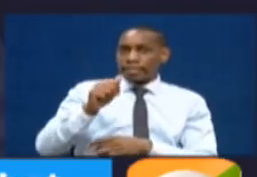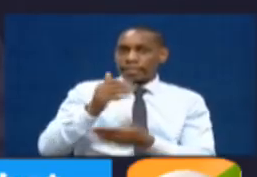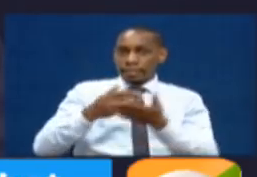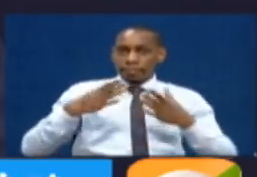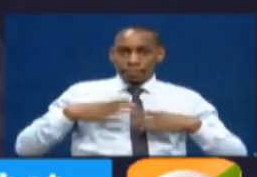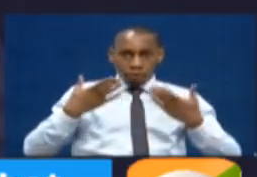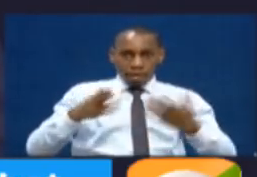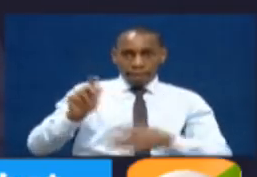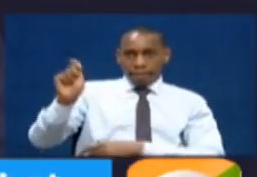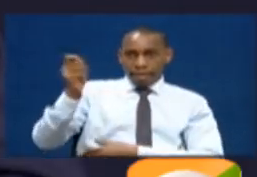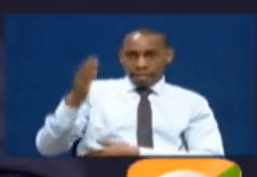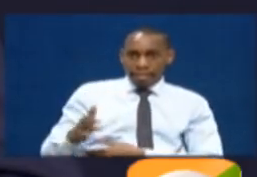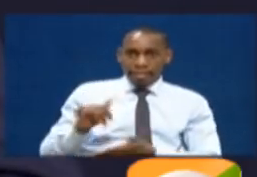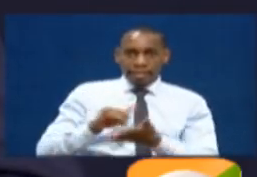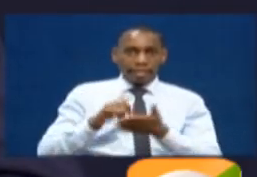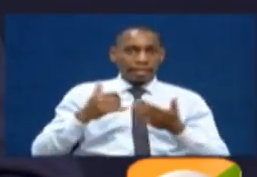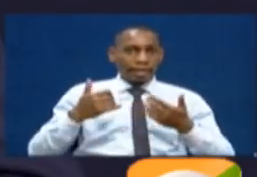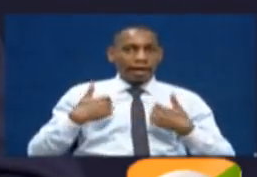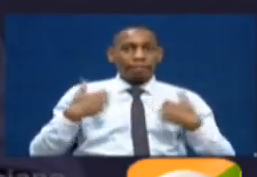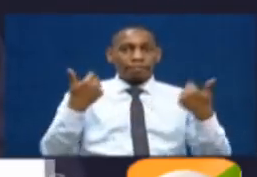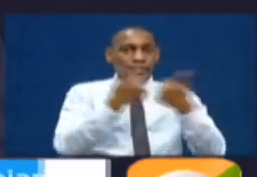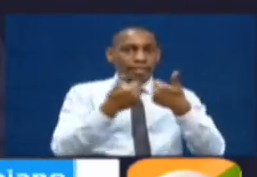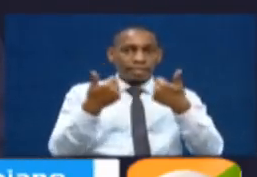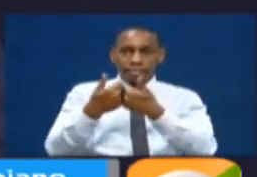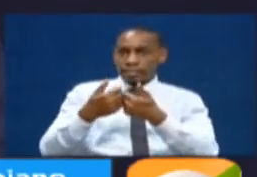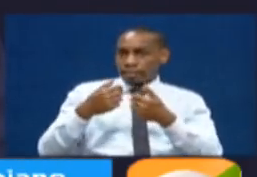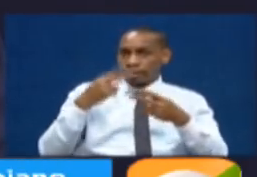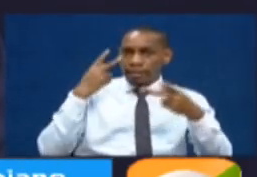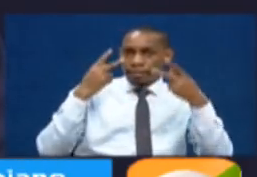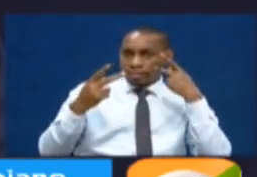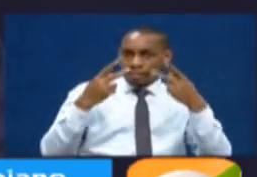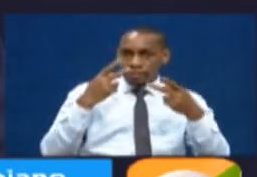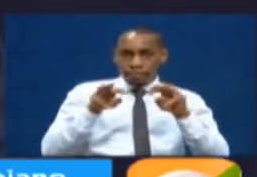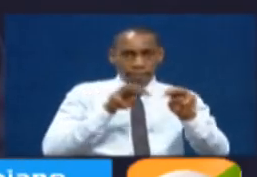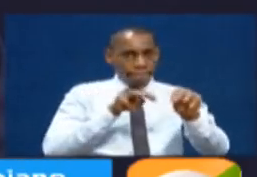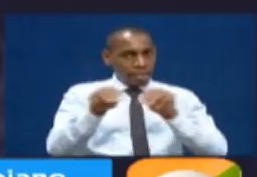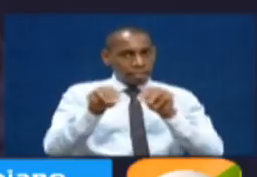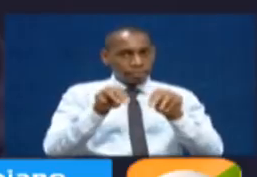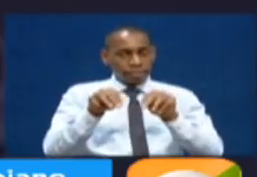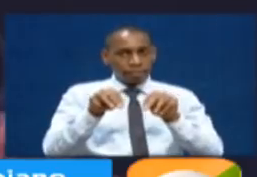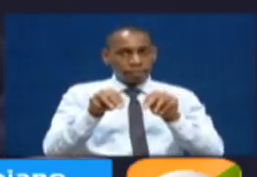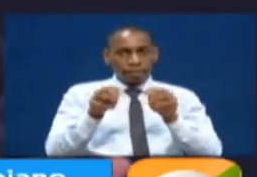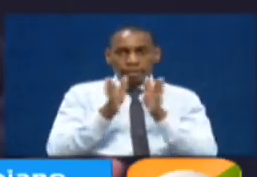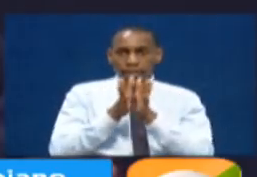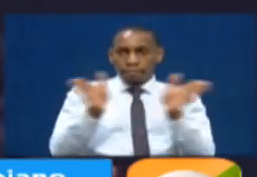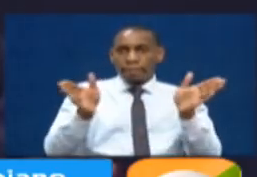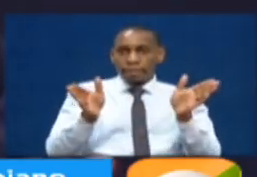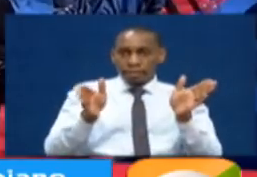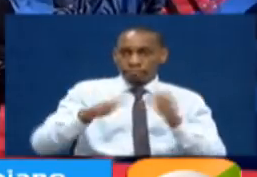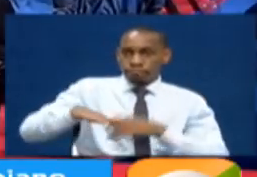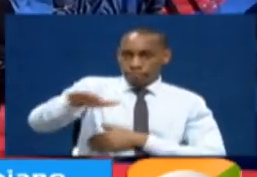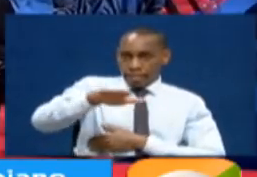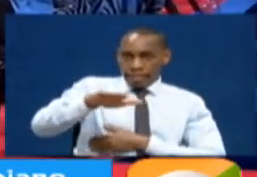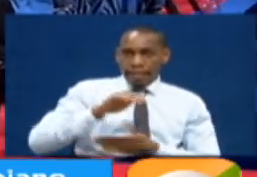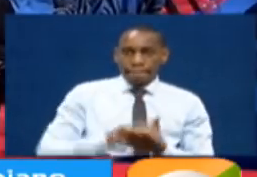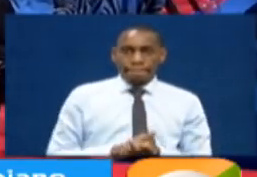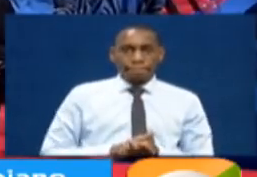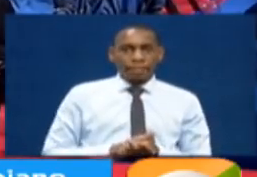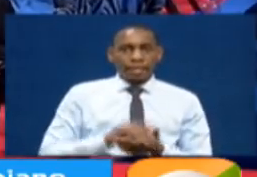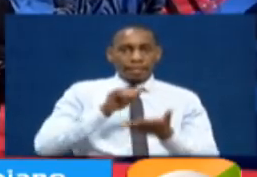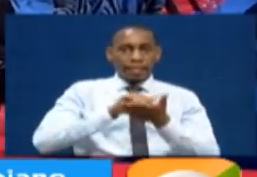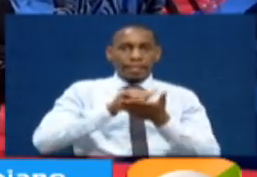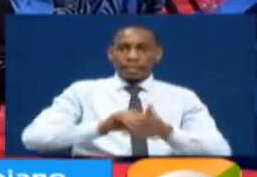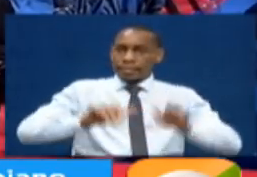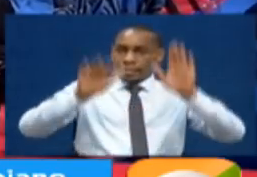Kenya who are also facing challenges on aspects of the management of public space. So that is